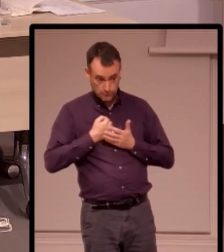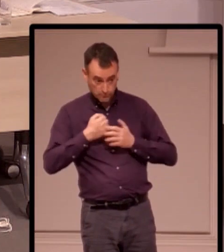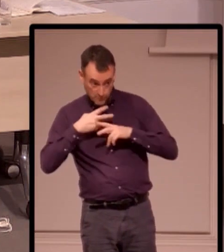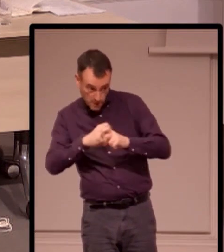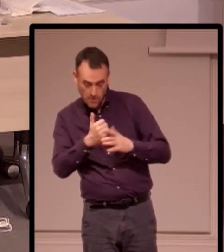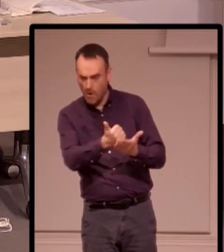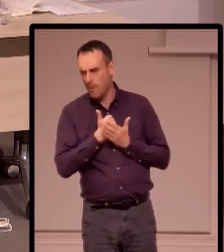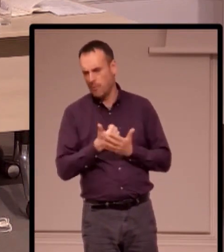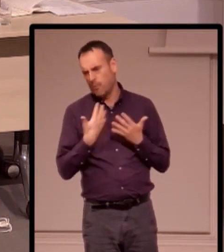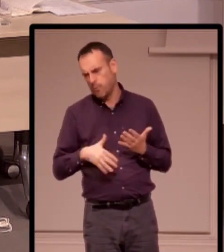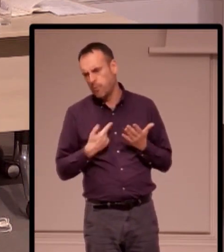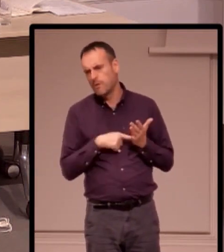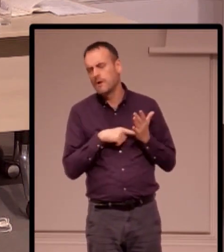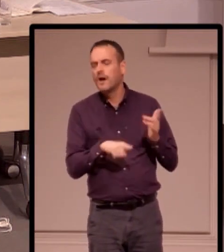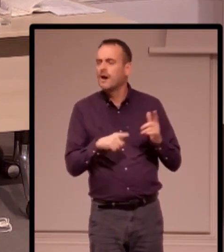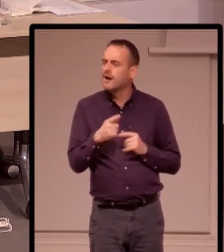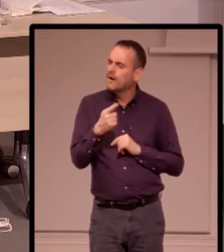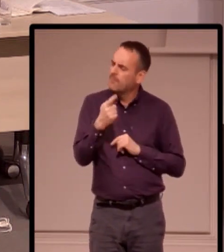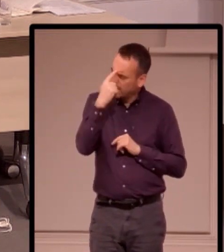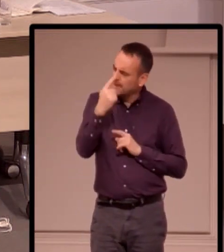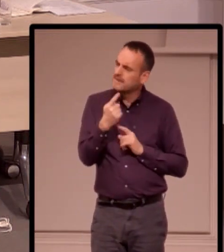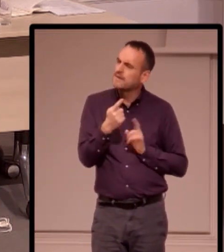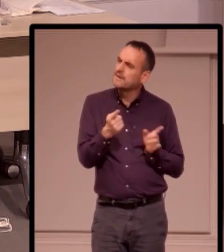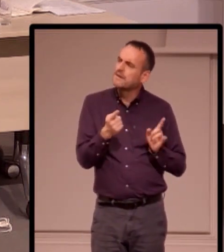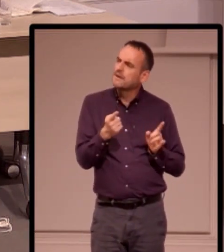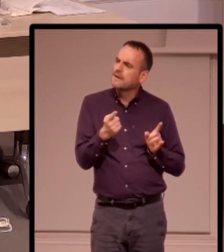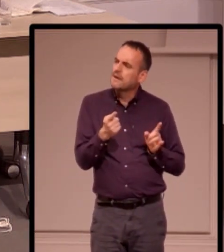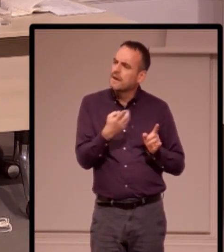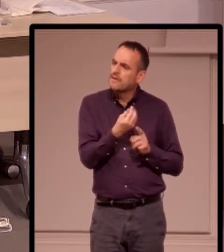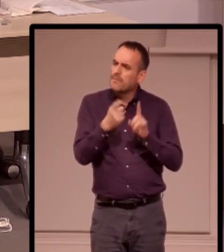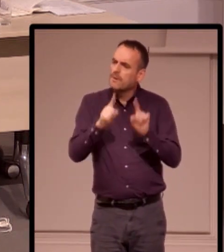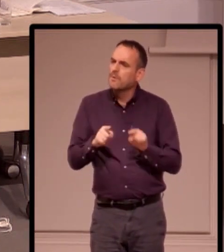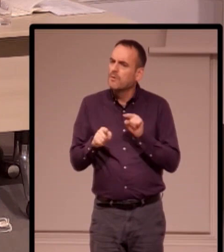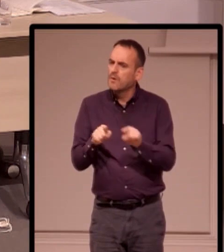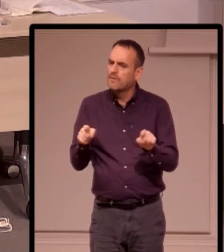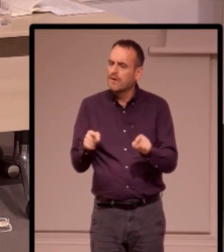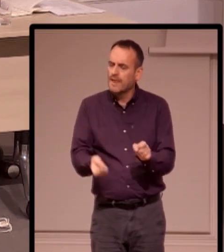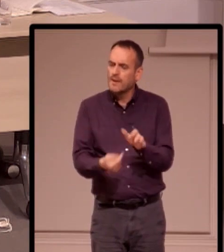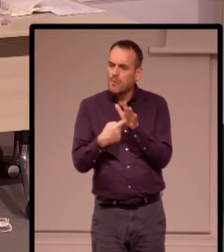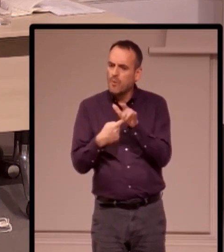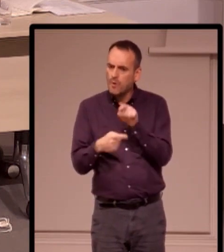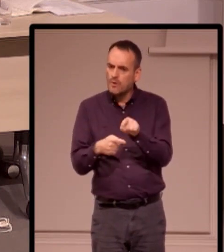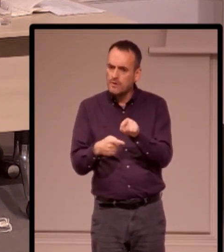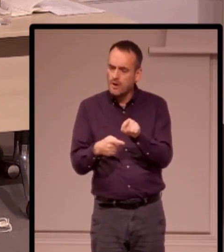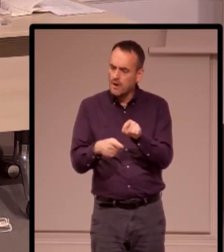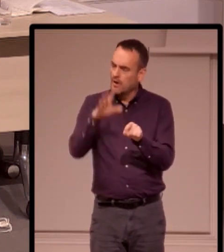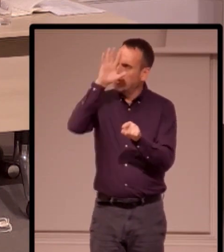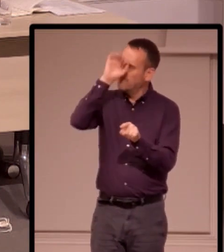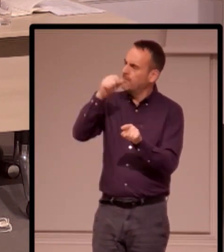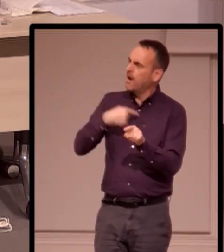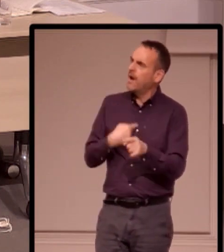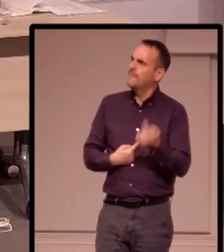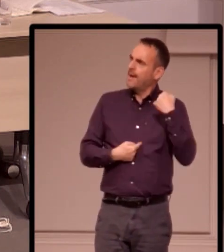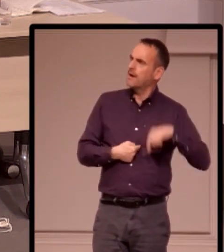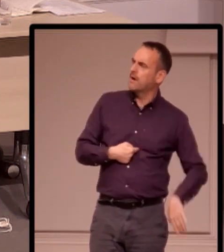But I do think people have kind of found it important to say what happened to them and